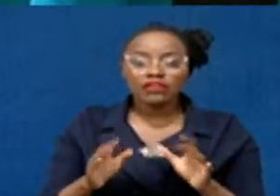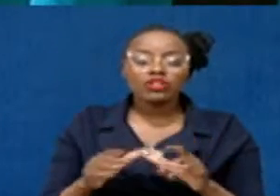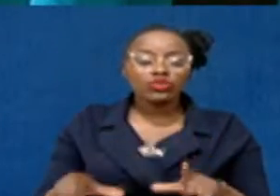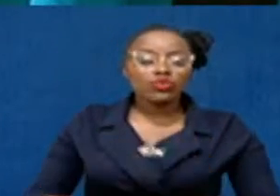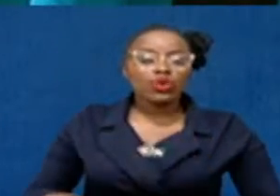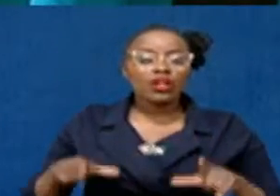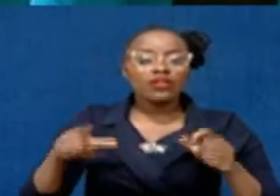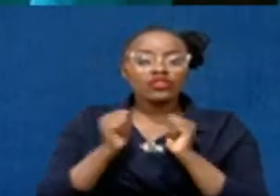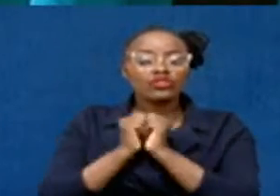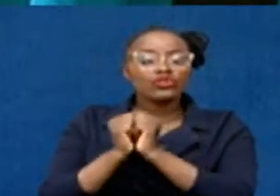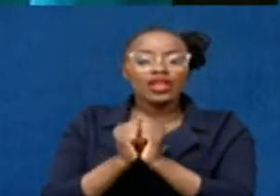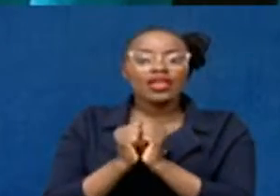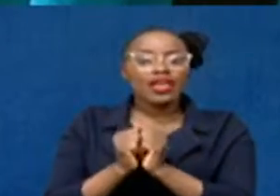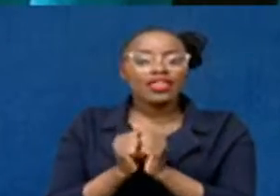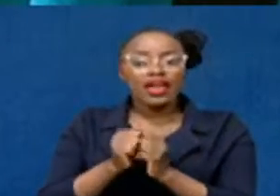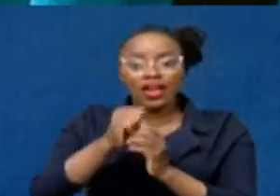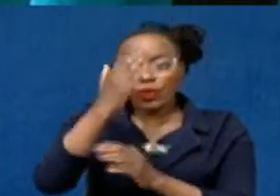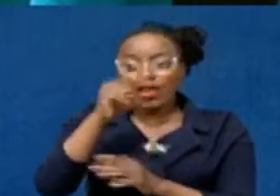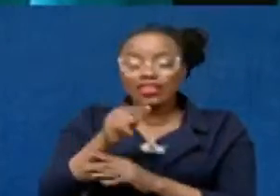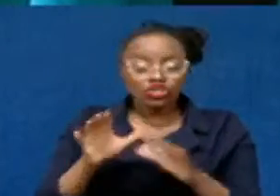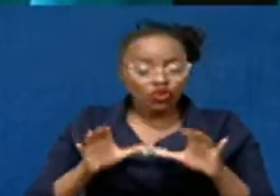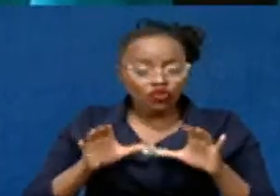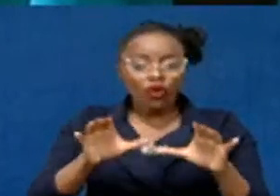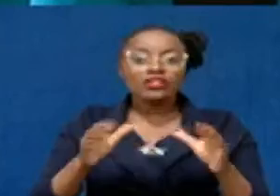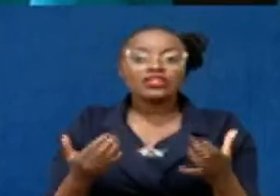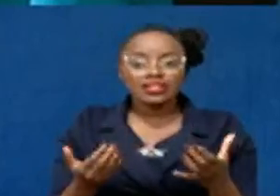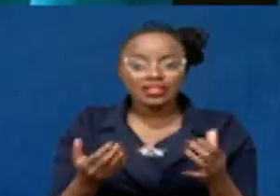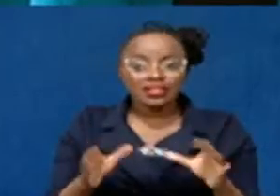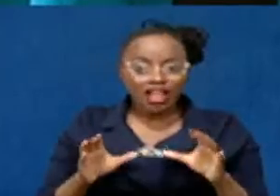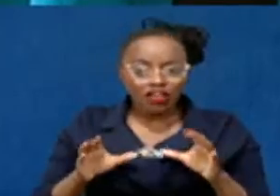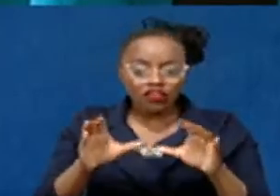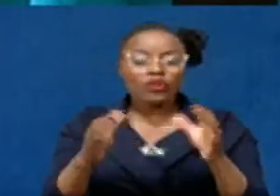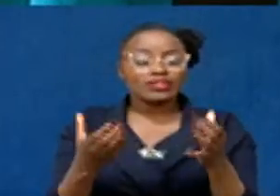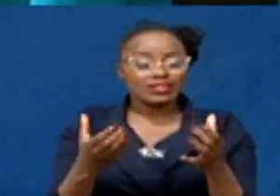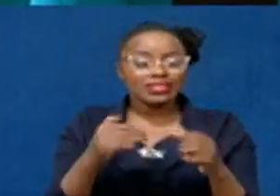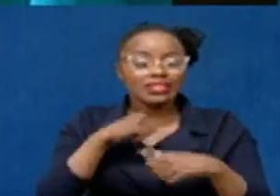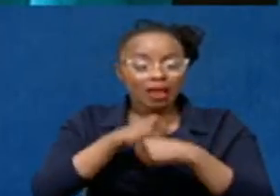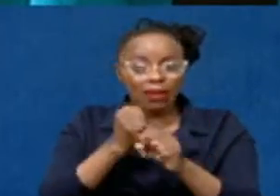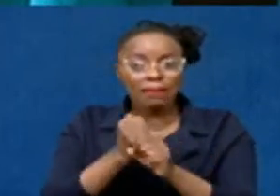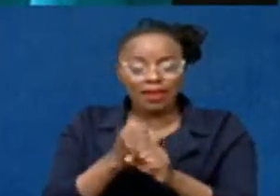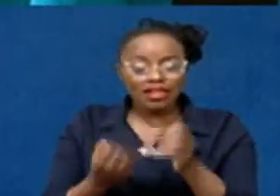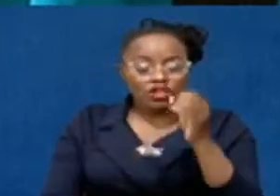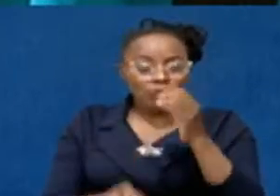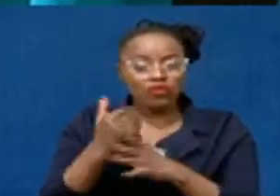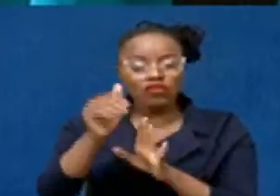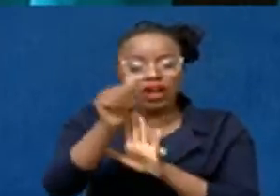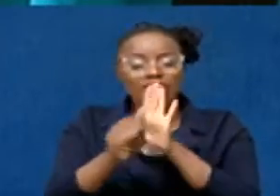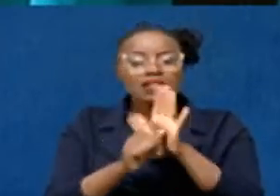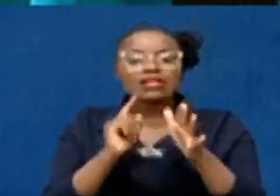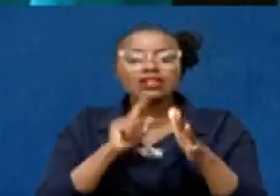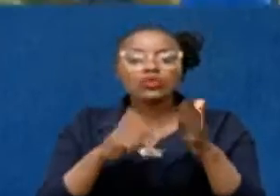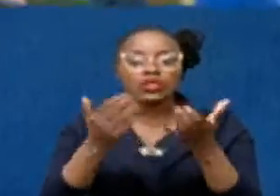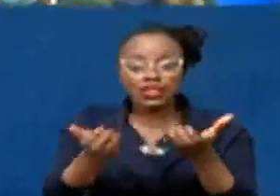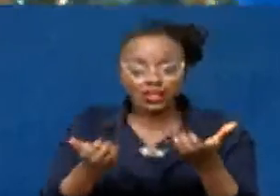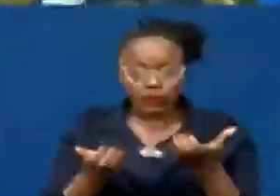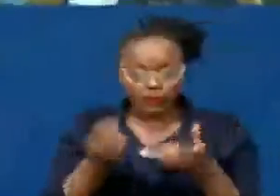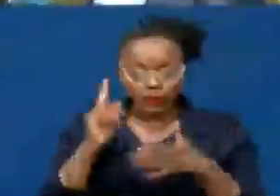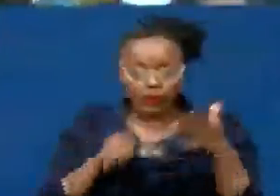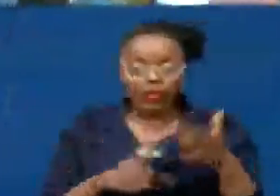cohabit. This is forced. It's been necessitated. What does the article say? The article requires